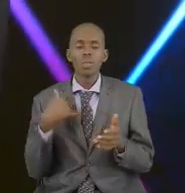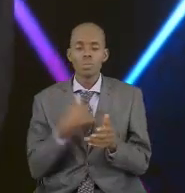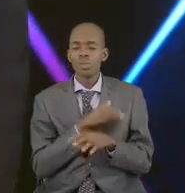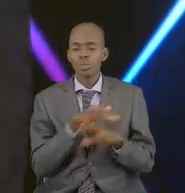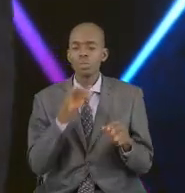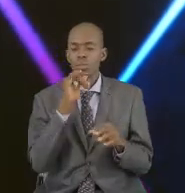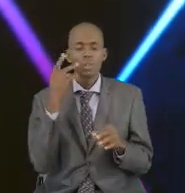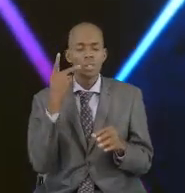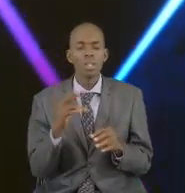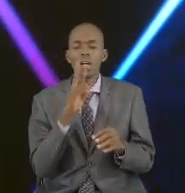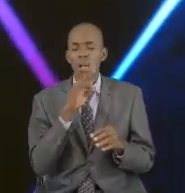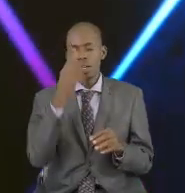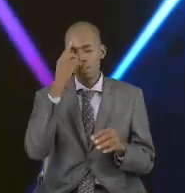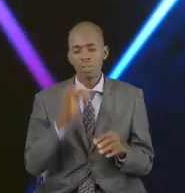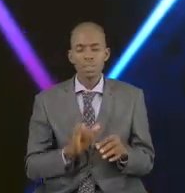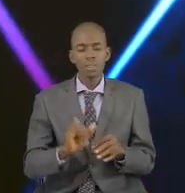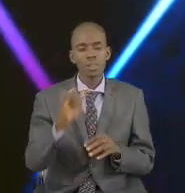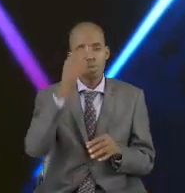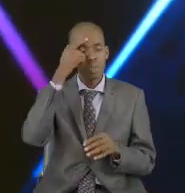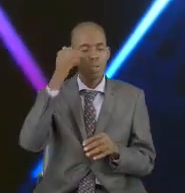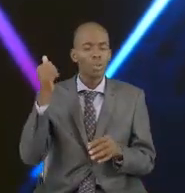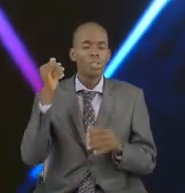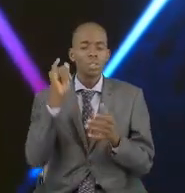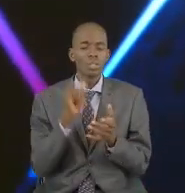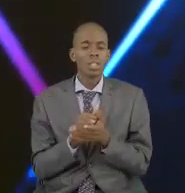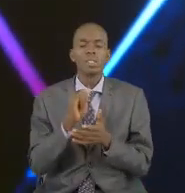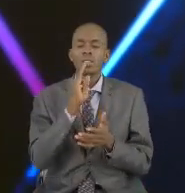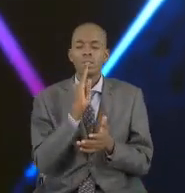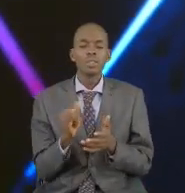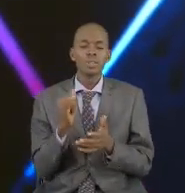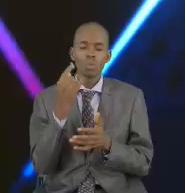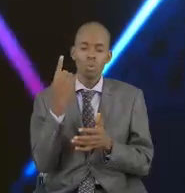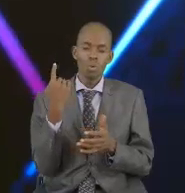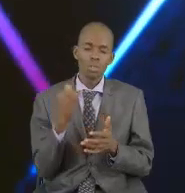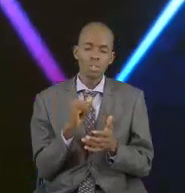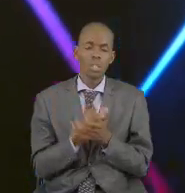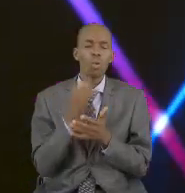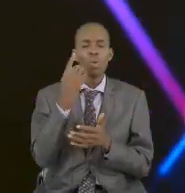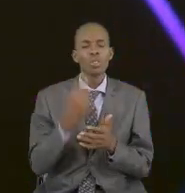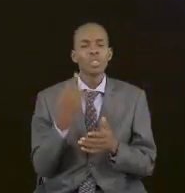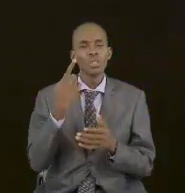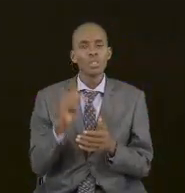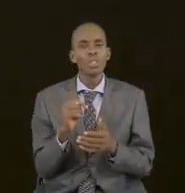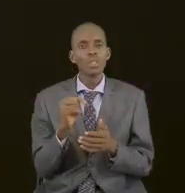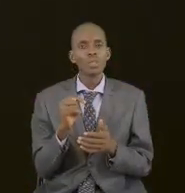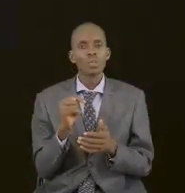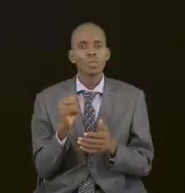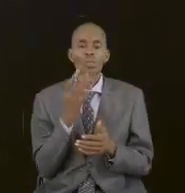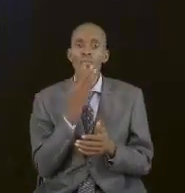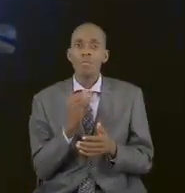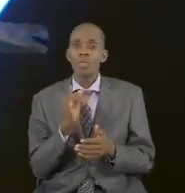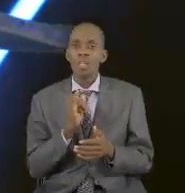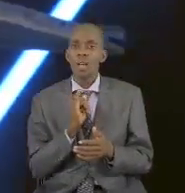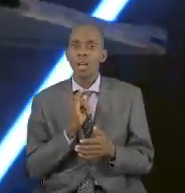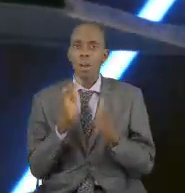eternal. Because of that, it's only the truth that he walks with. I pray